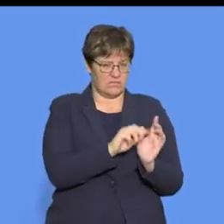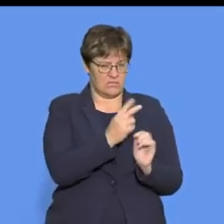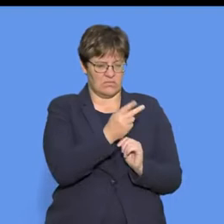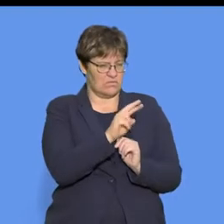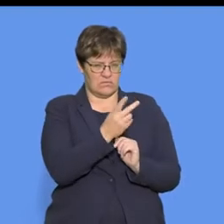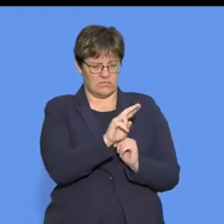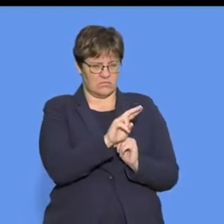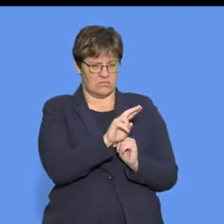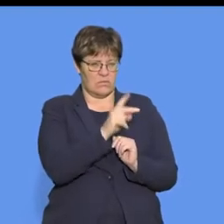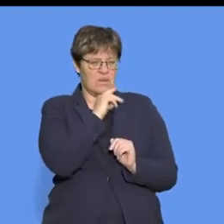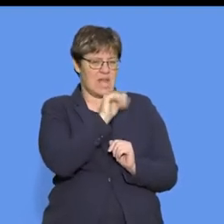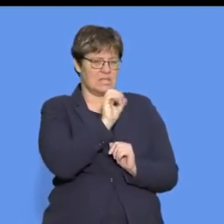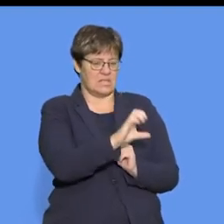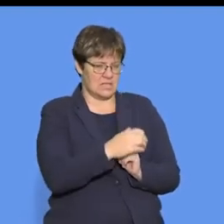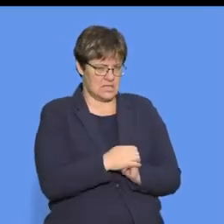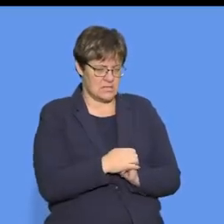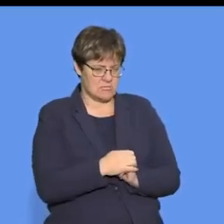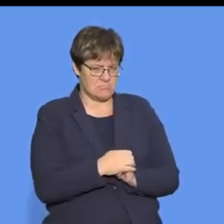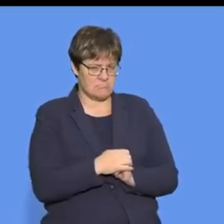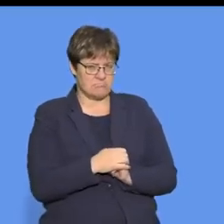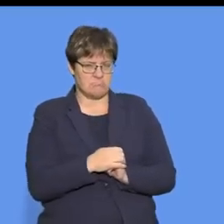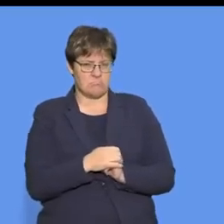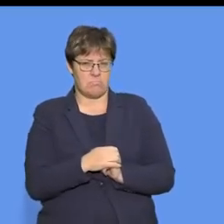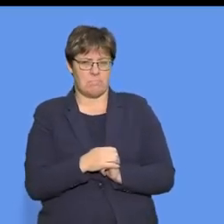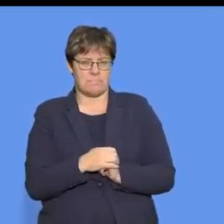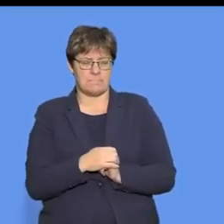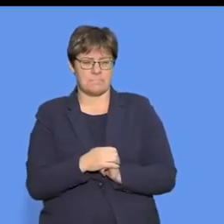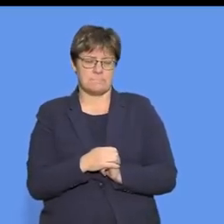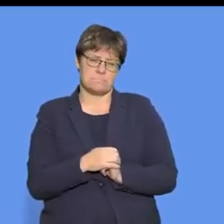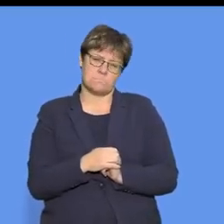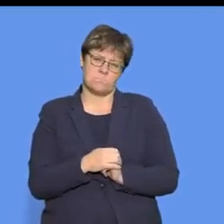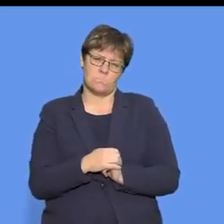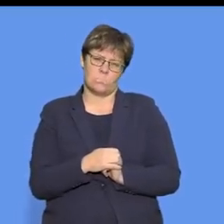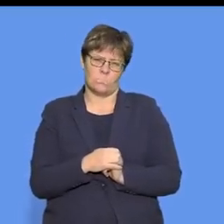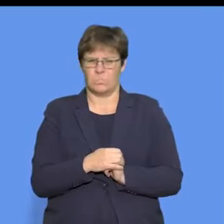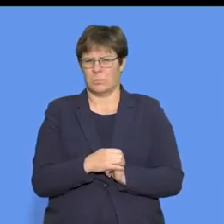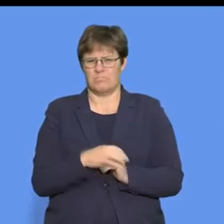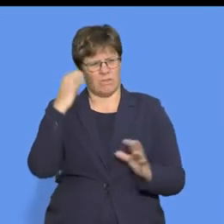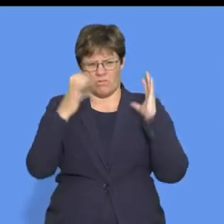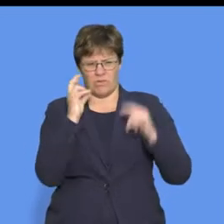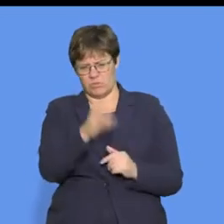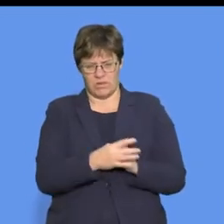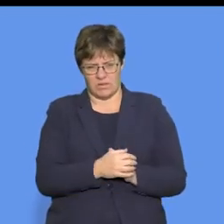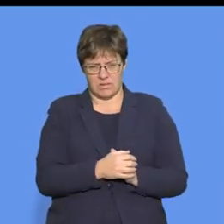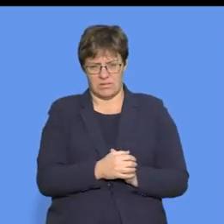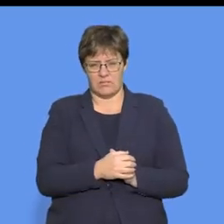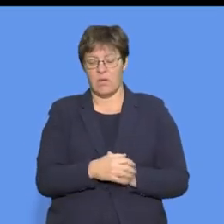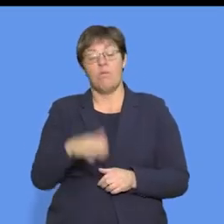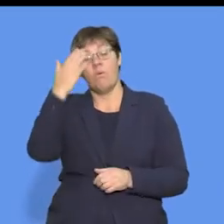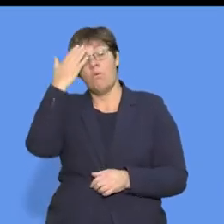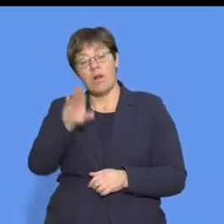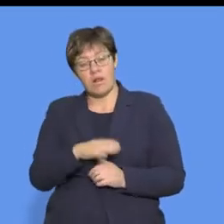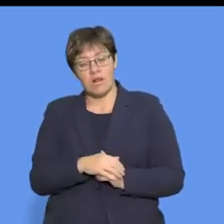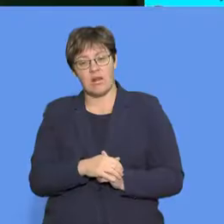negative, and a few seconds later this would be negative and that would be positive. Well, that would be very confusing. And